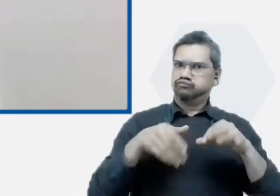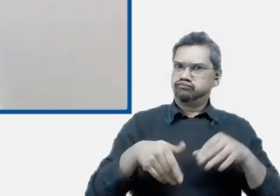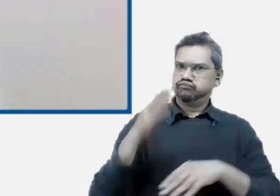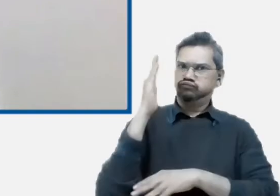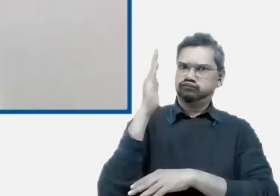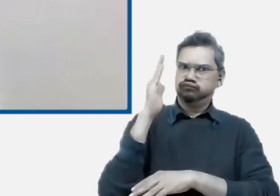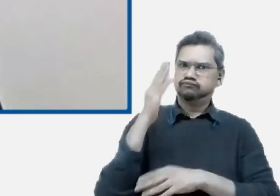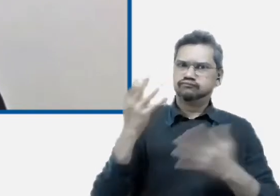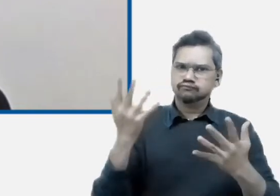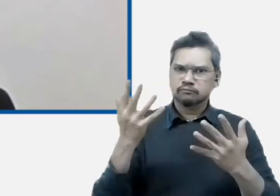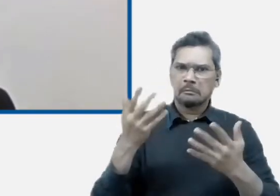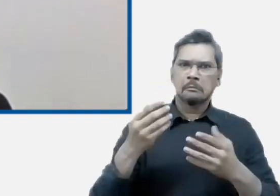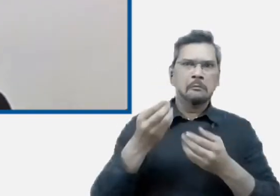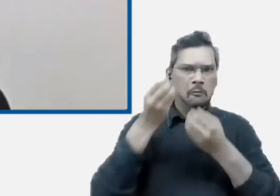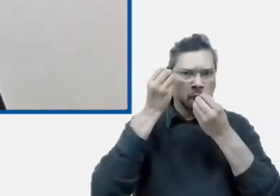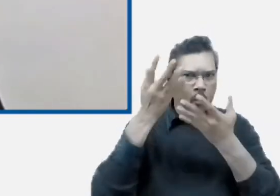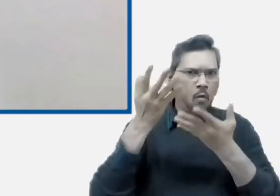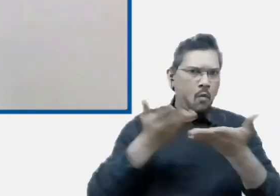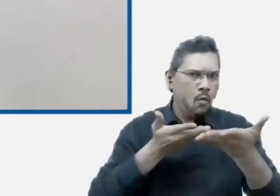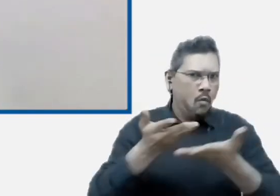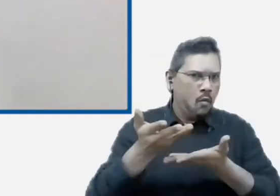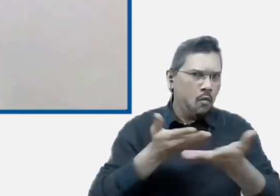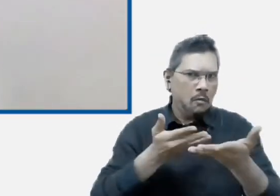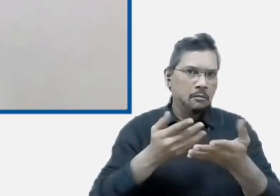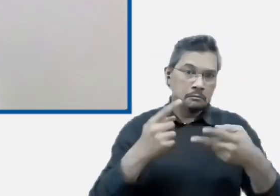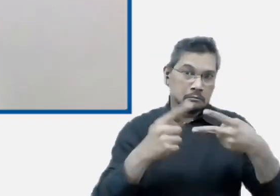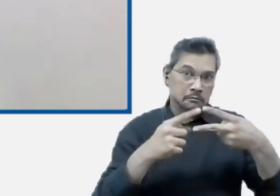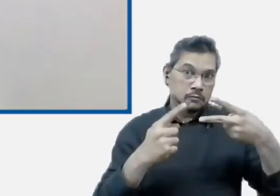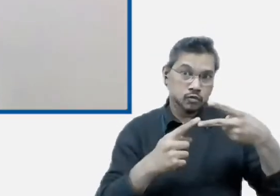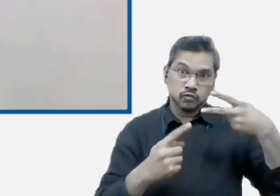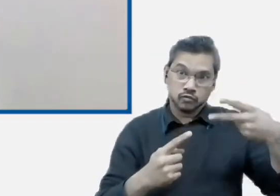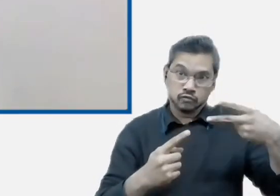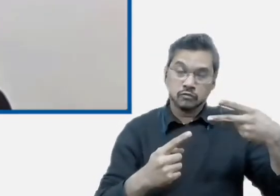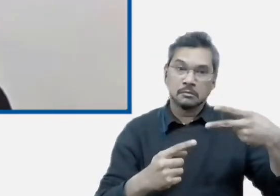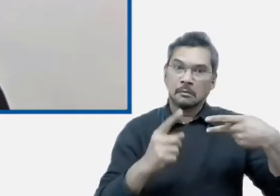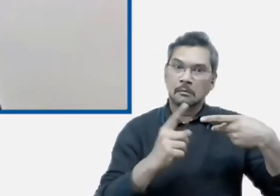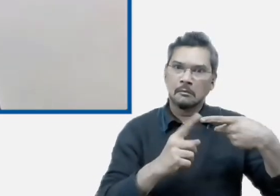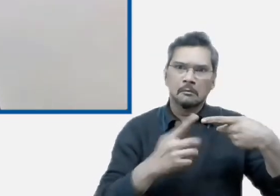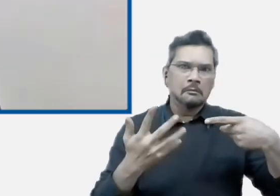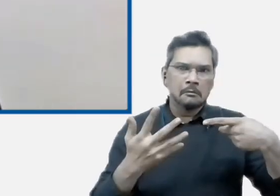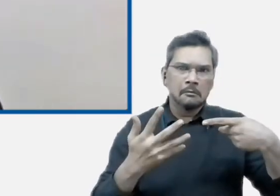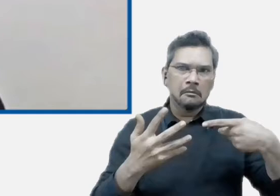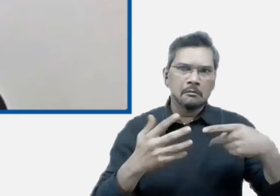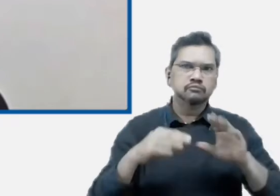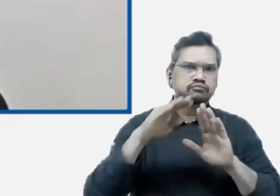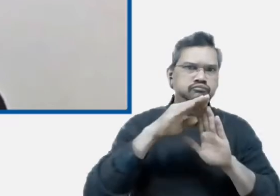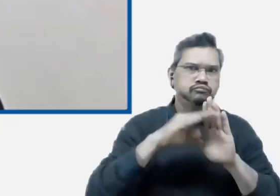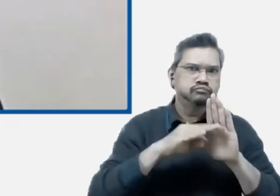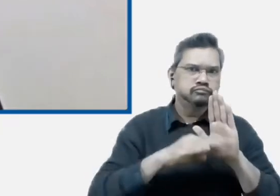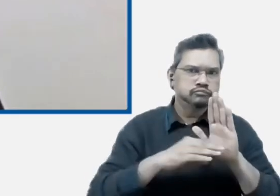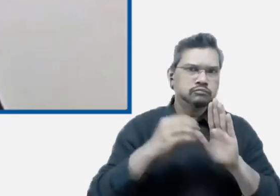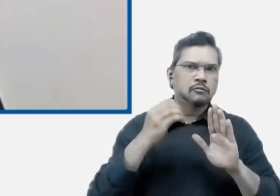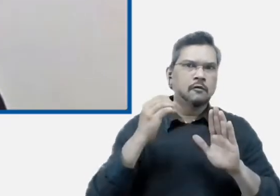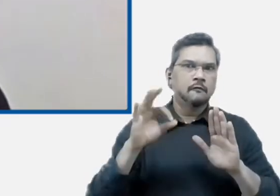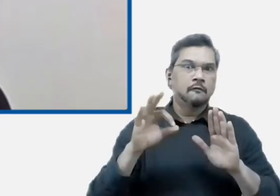about two issues. First of all, the Program of Action, revised matrix of the African Union Program of